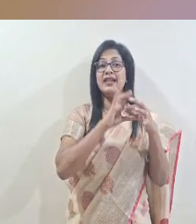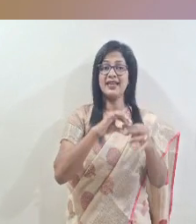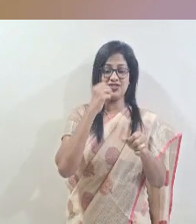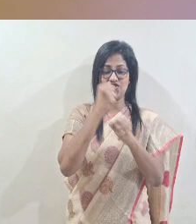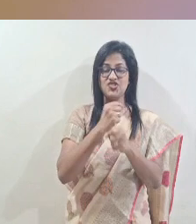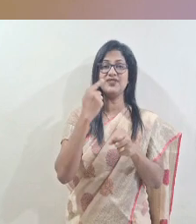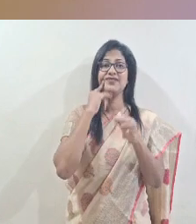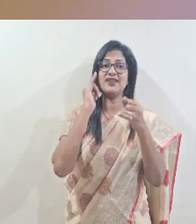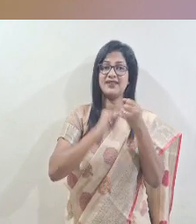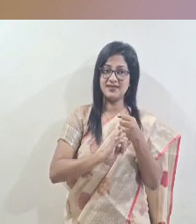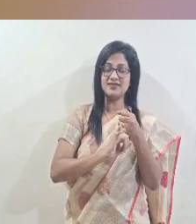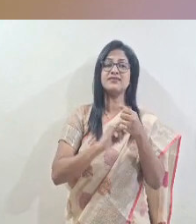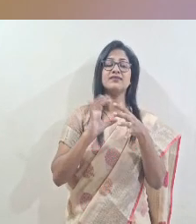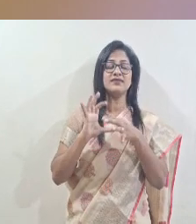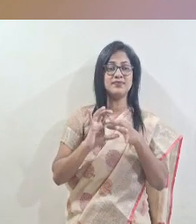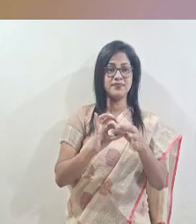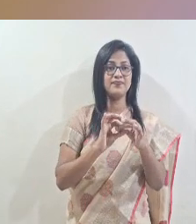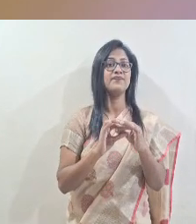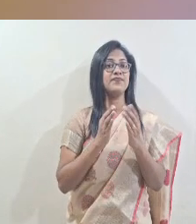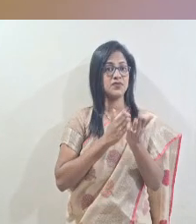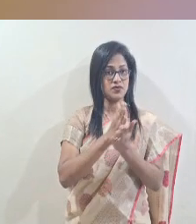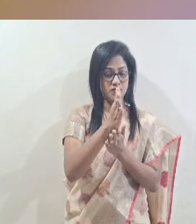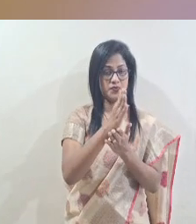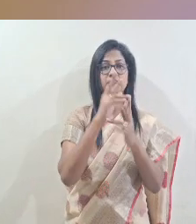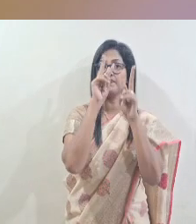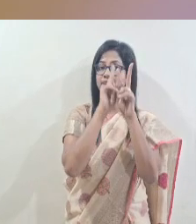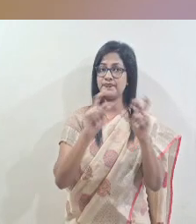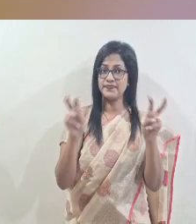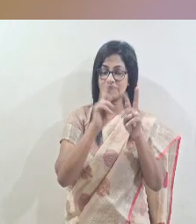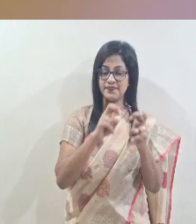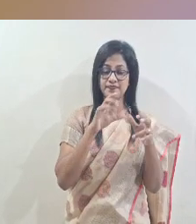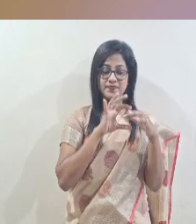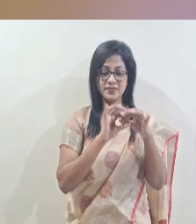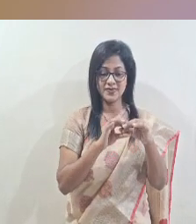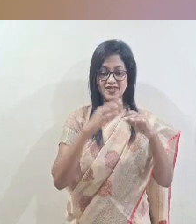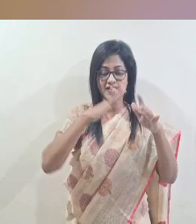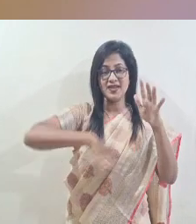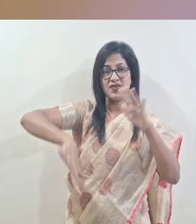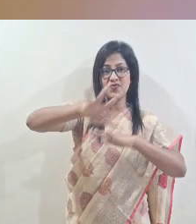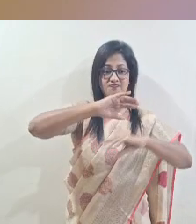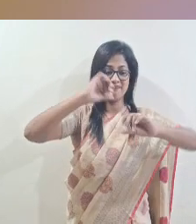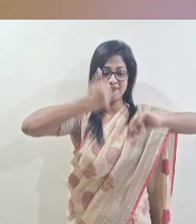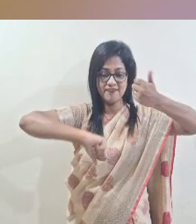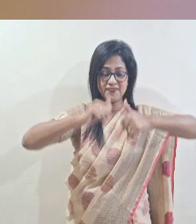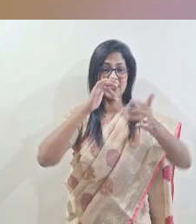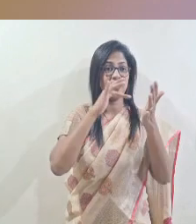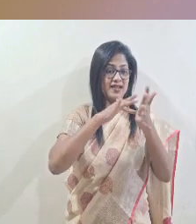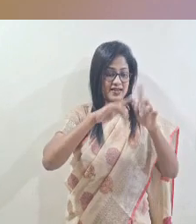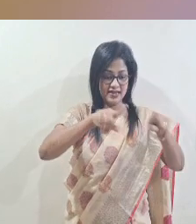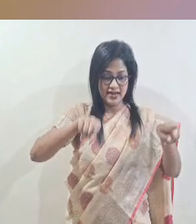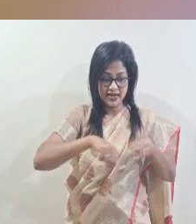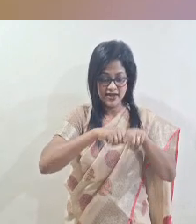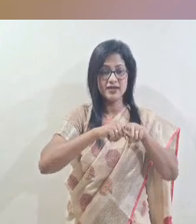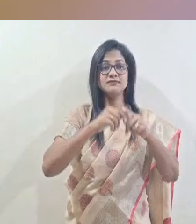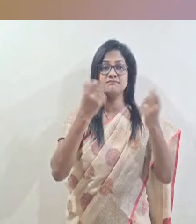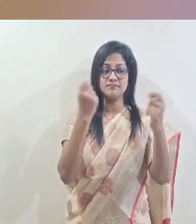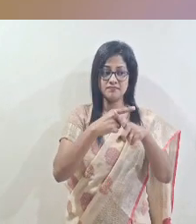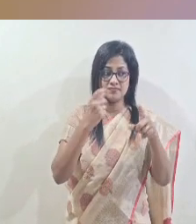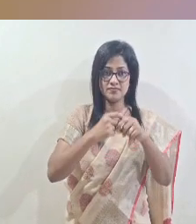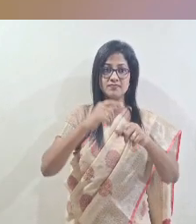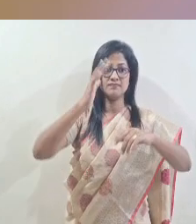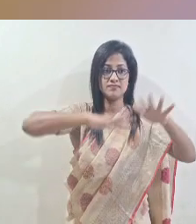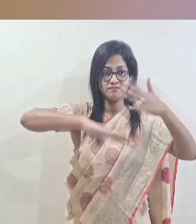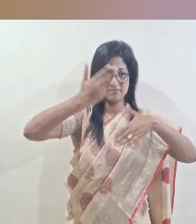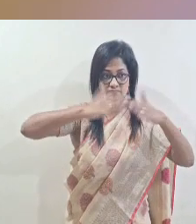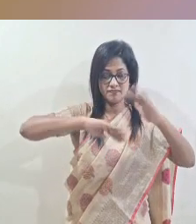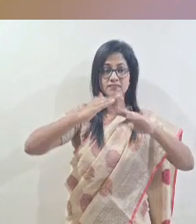GIS based approach in which we are going to perform a land suitability analysis in ArcGIS, where